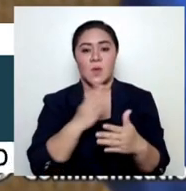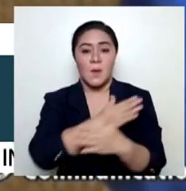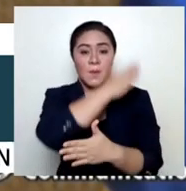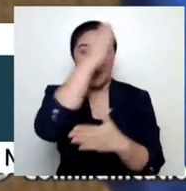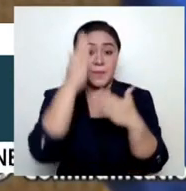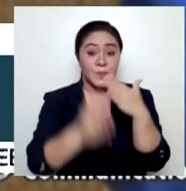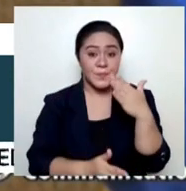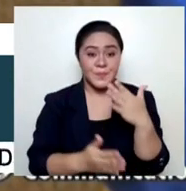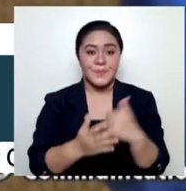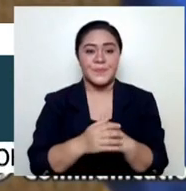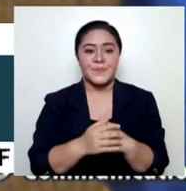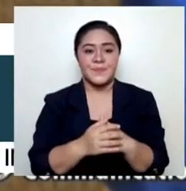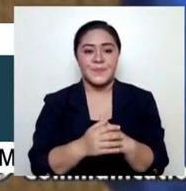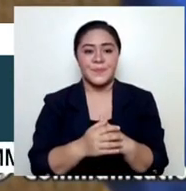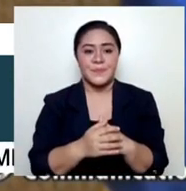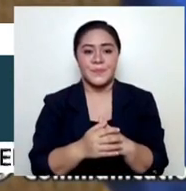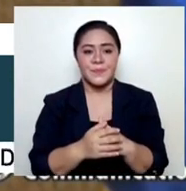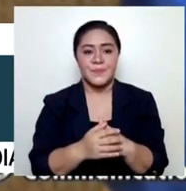by